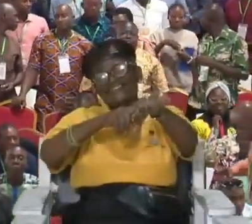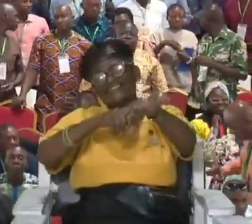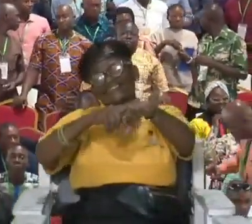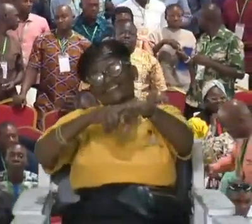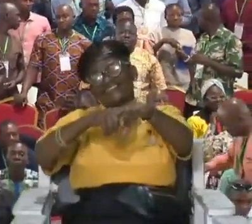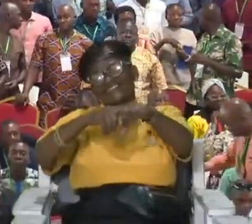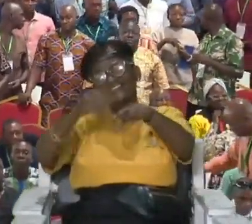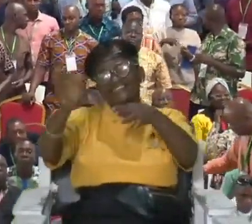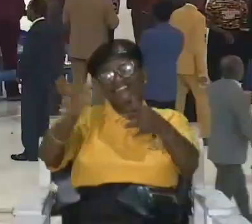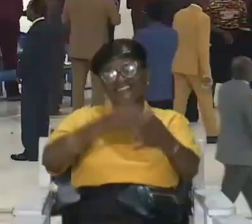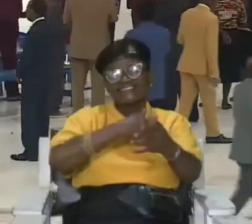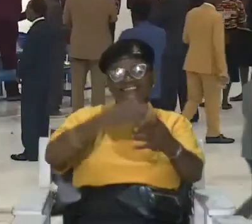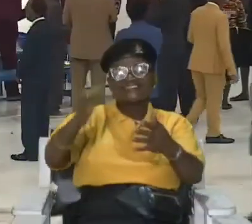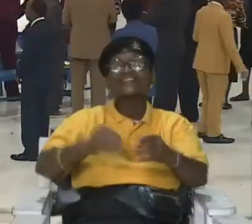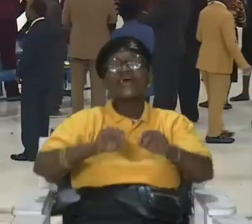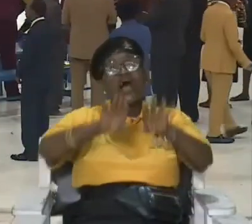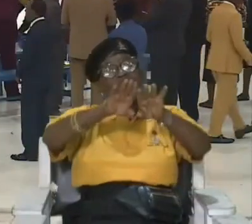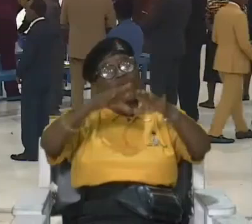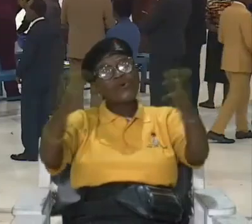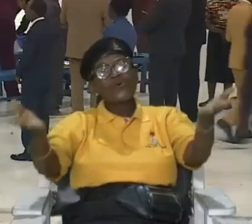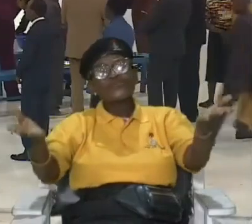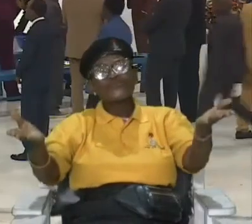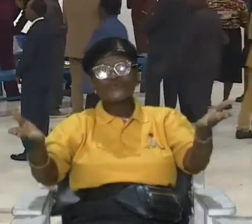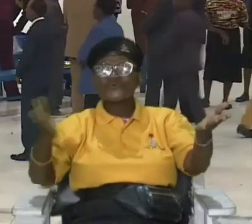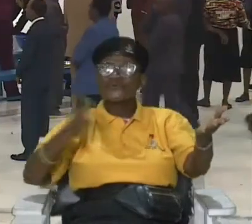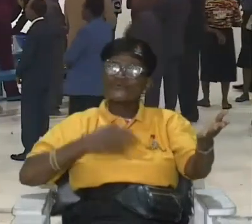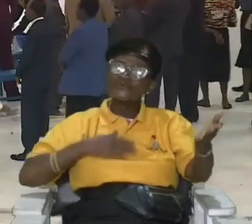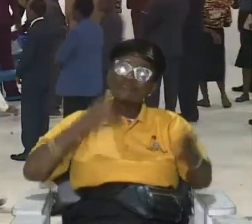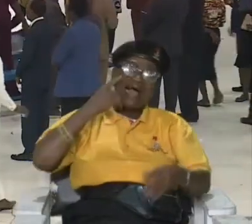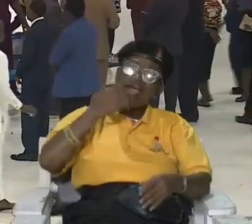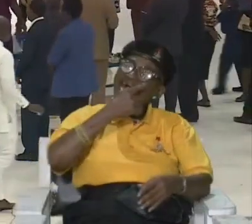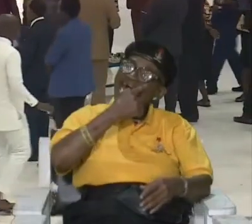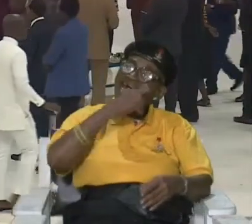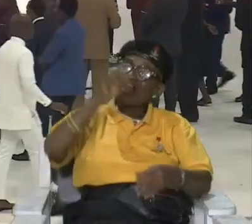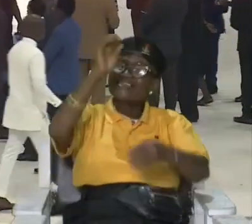Thank you, pastors. Hallelujah. You can return to your seat.